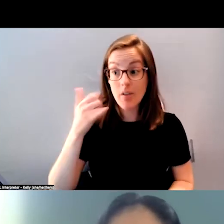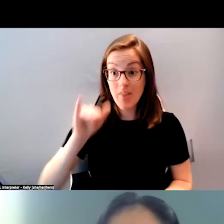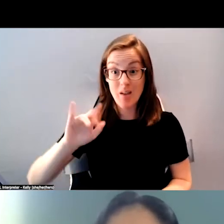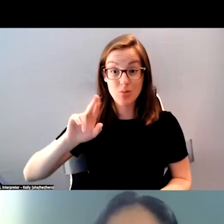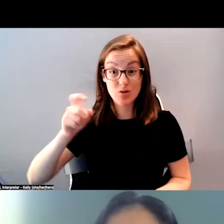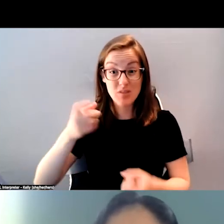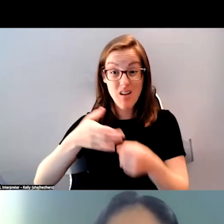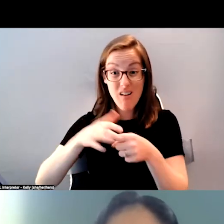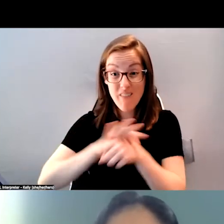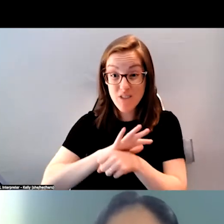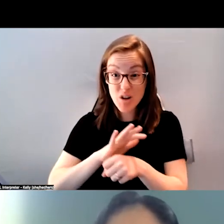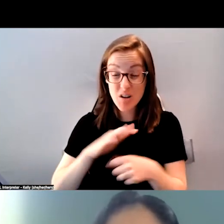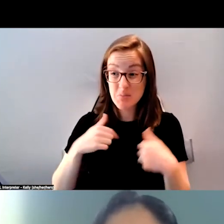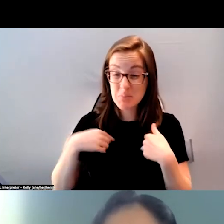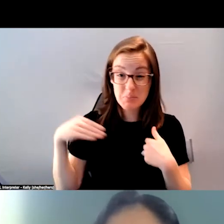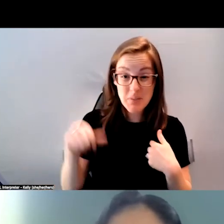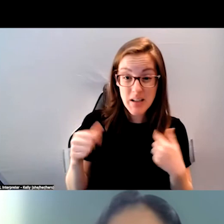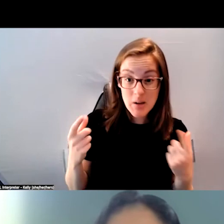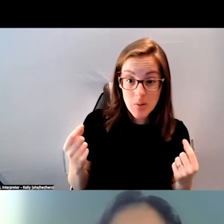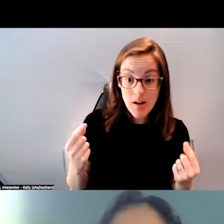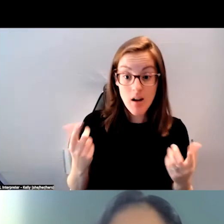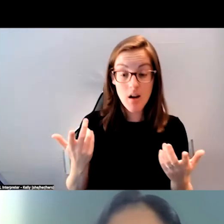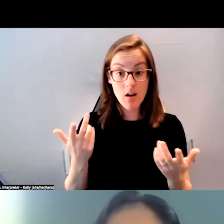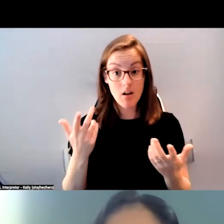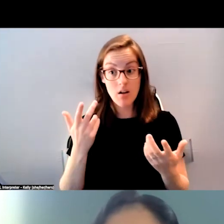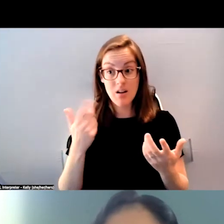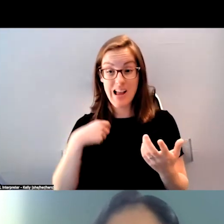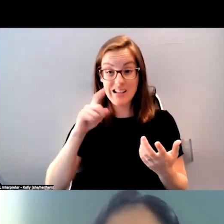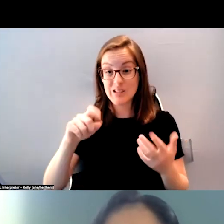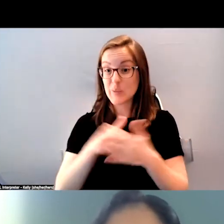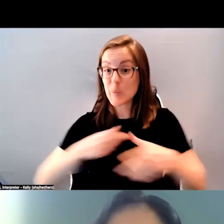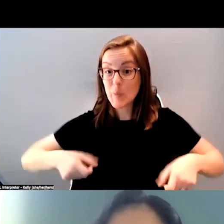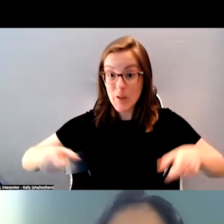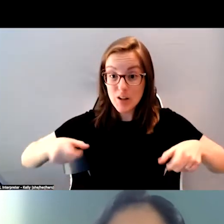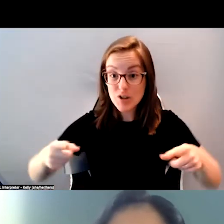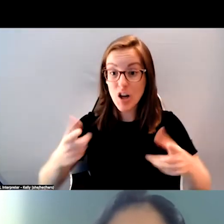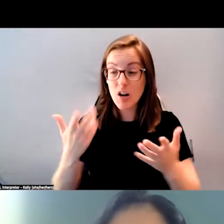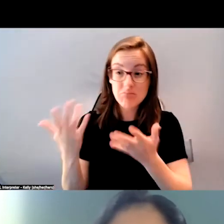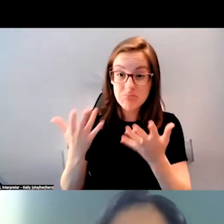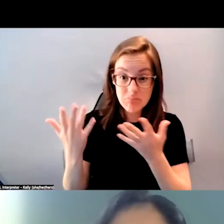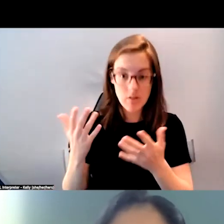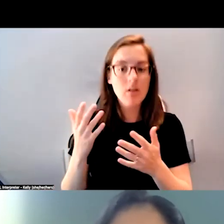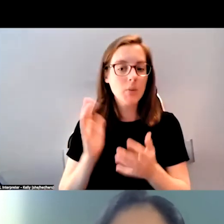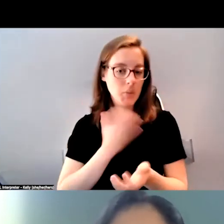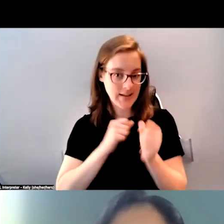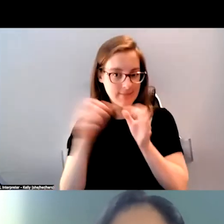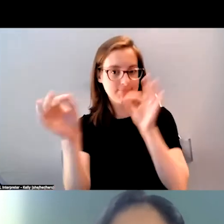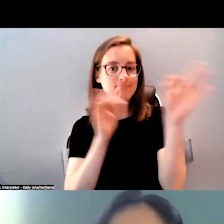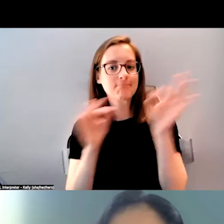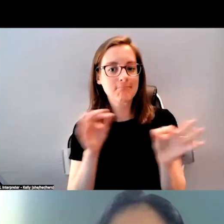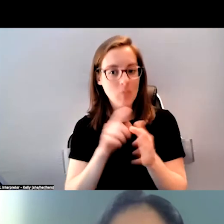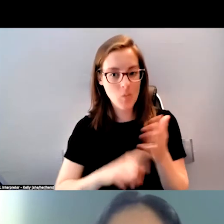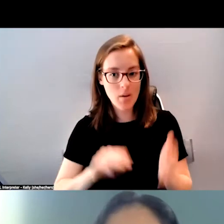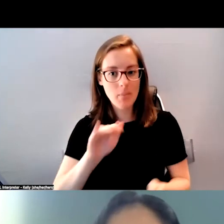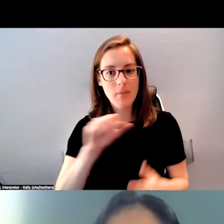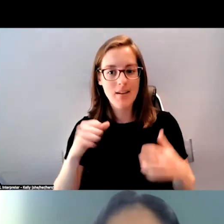prescription, or whether a new wheelchair will be covered, we can let you know what Mass Health offers. And we can also let you